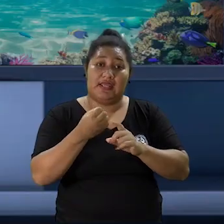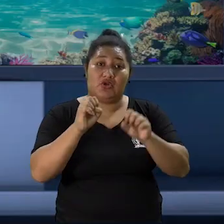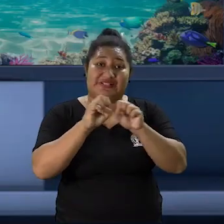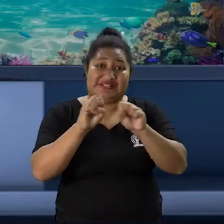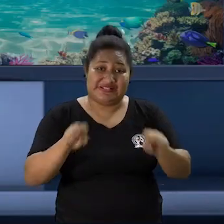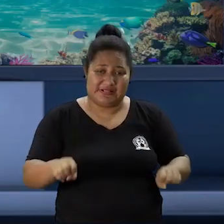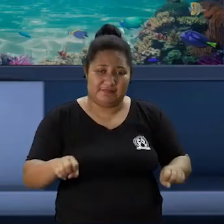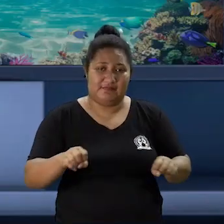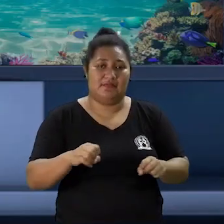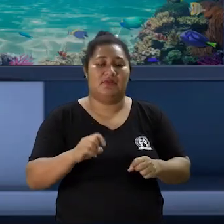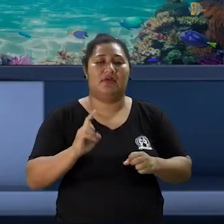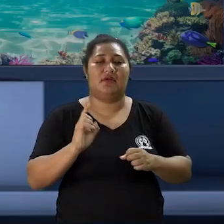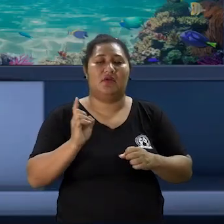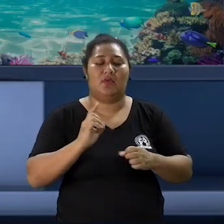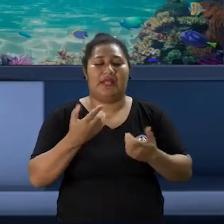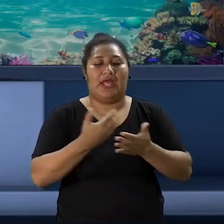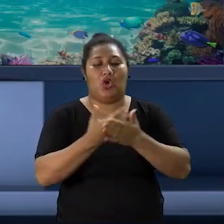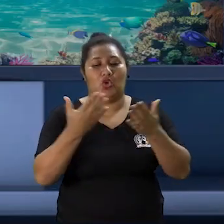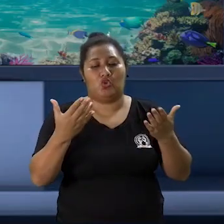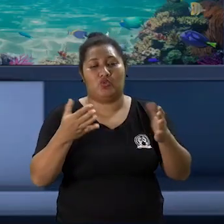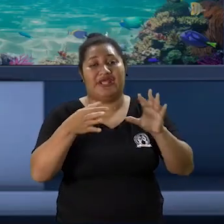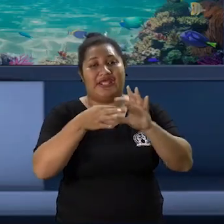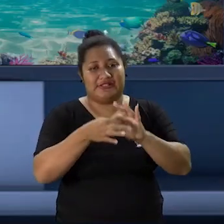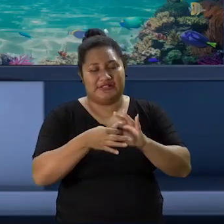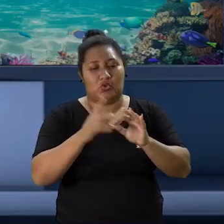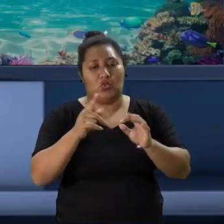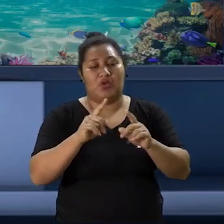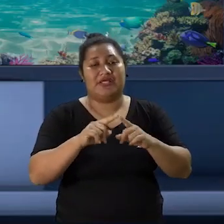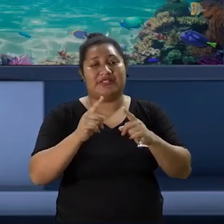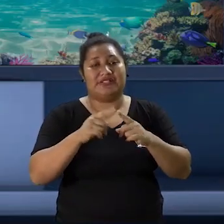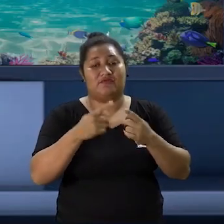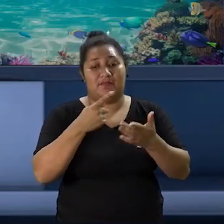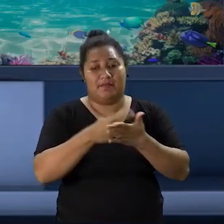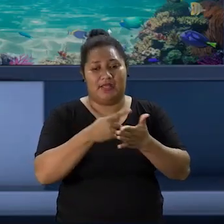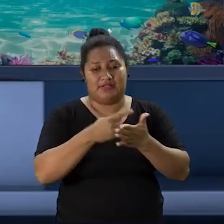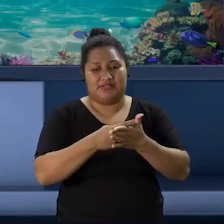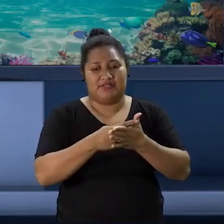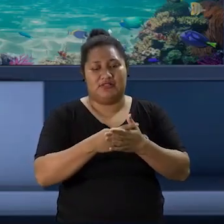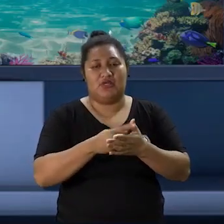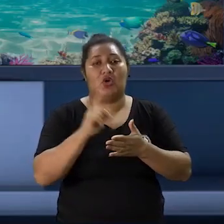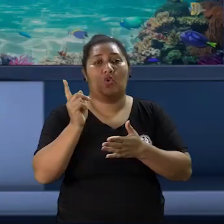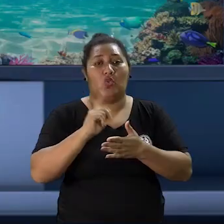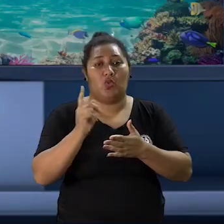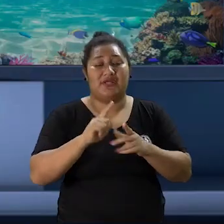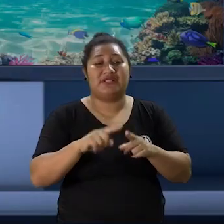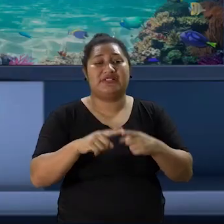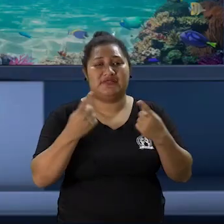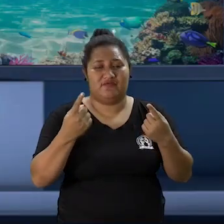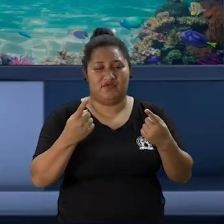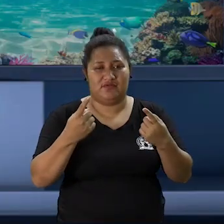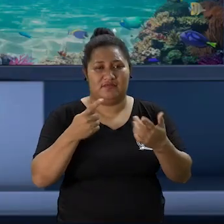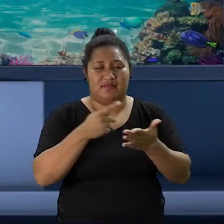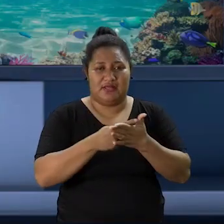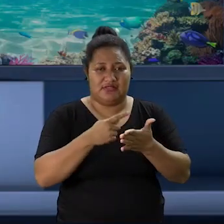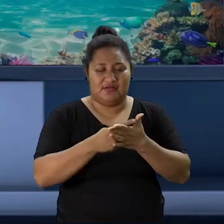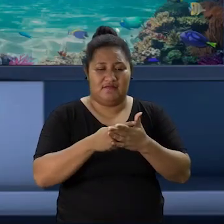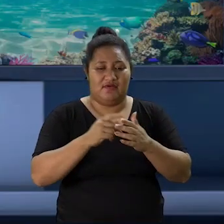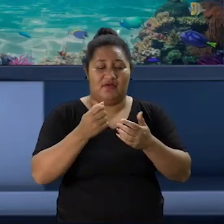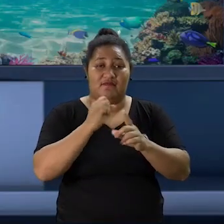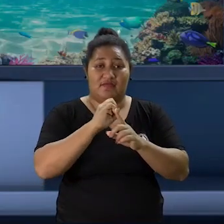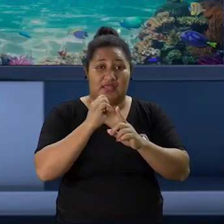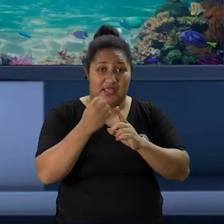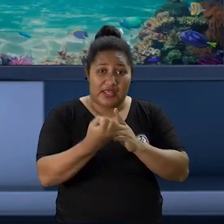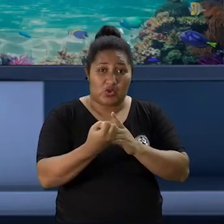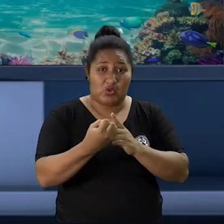it relates to you, what are the different parts of the ecosystem, what are the different types of ecosystem. Okay, we have